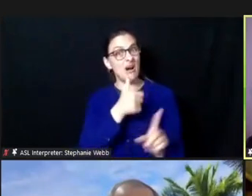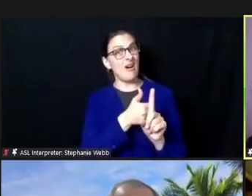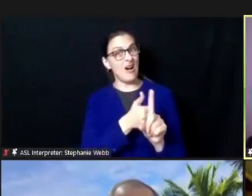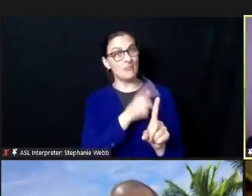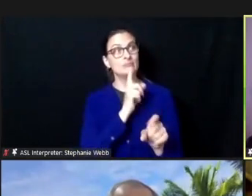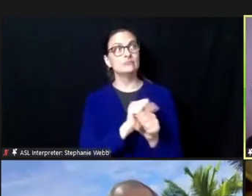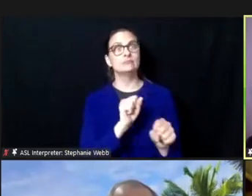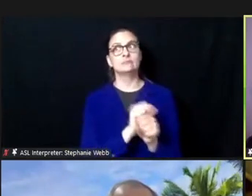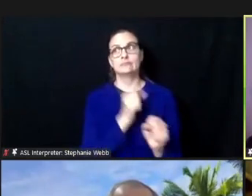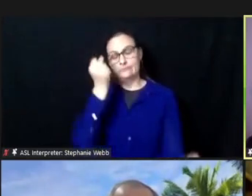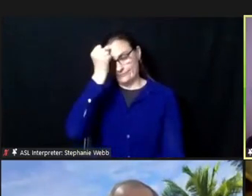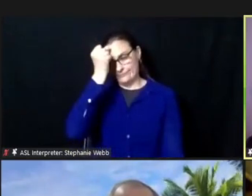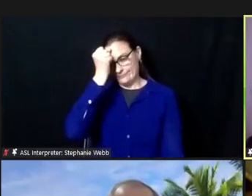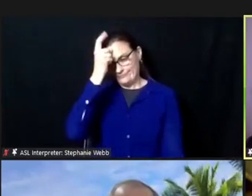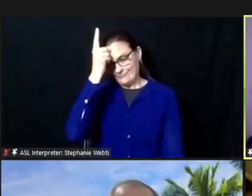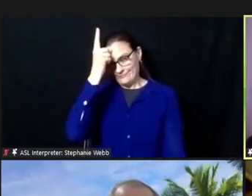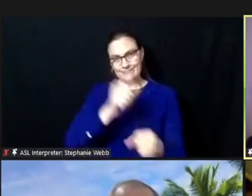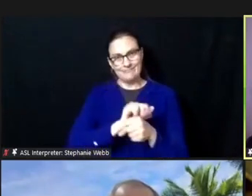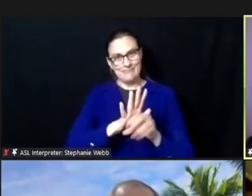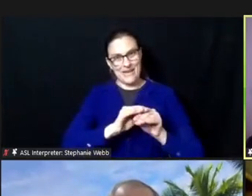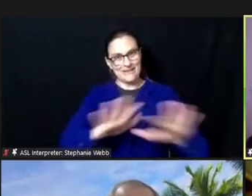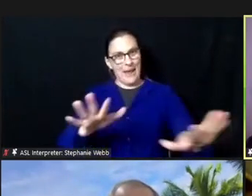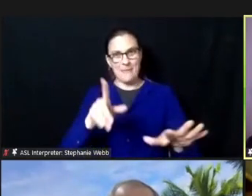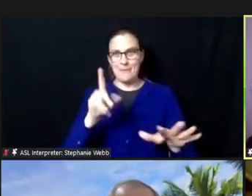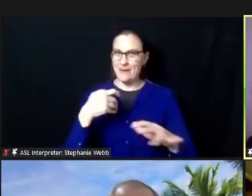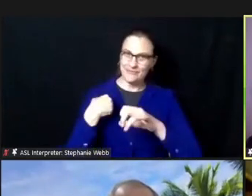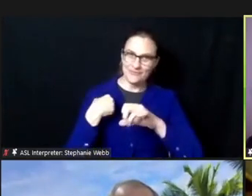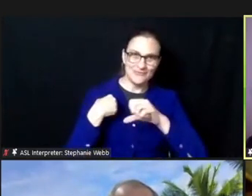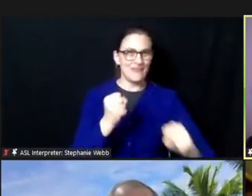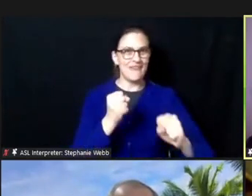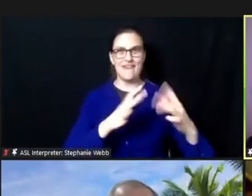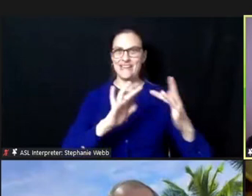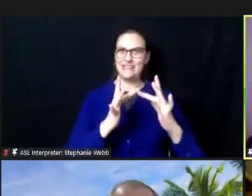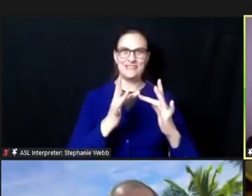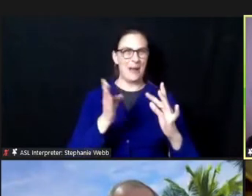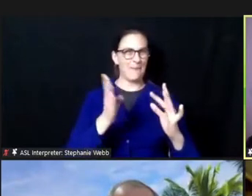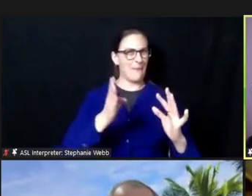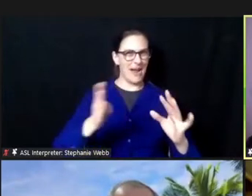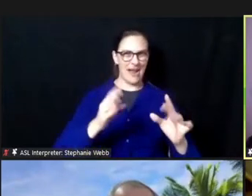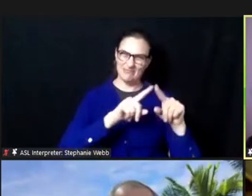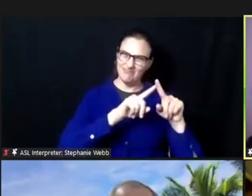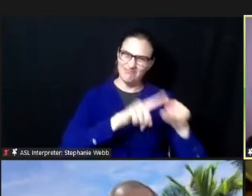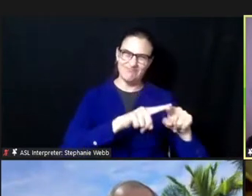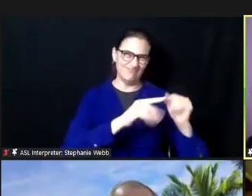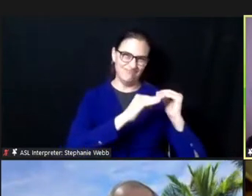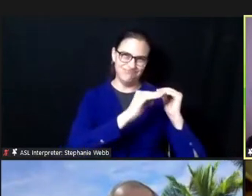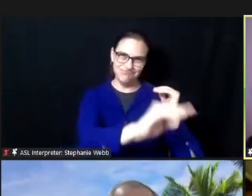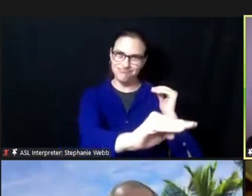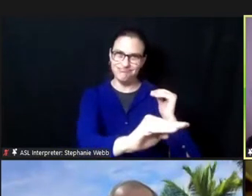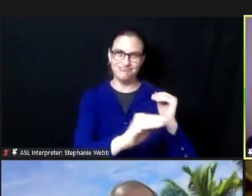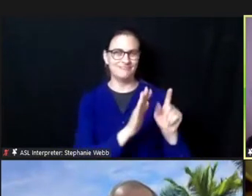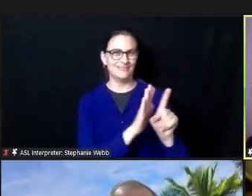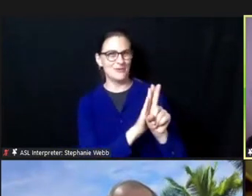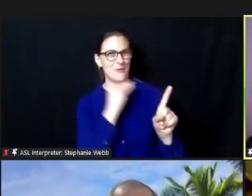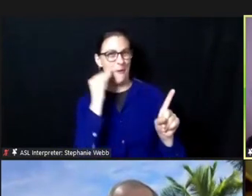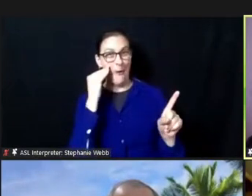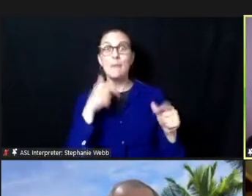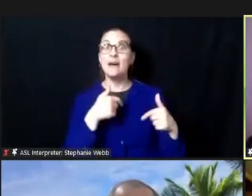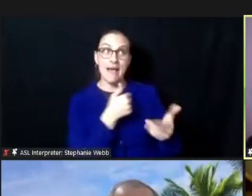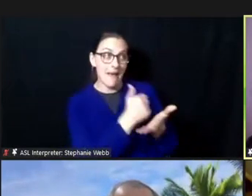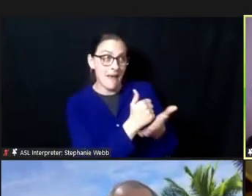at-home broadband connection during the pandemic. And I think just helping her navigate all the different deals was definitely an